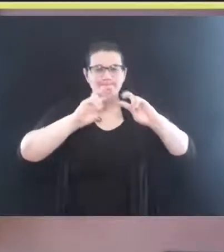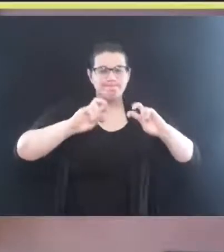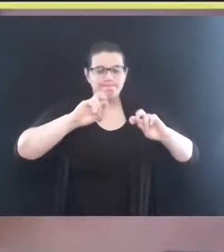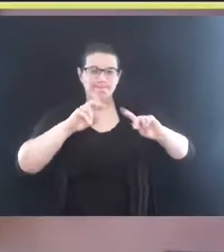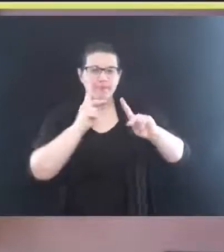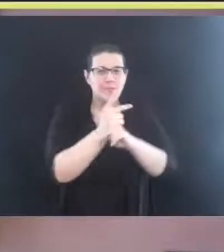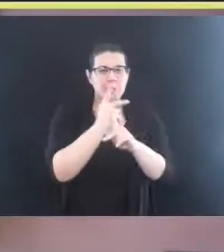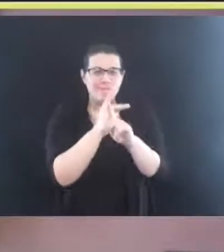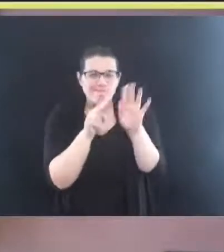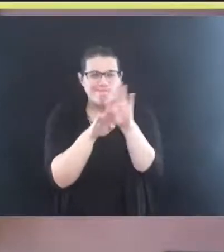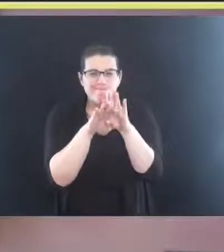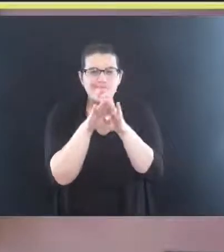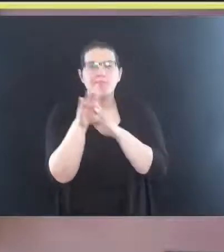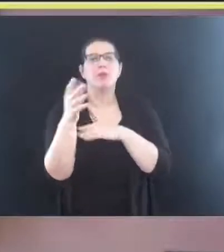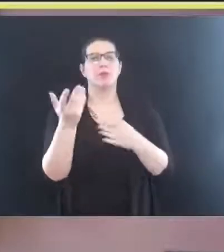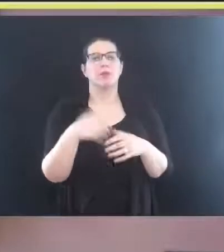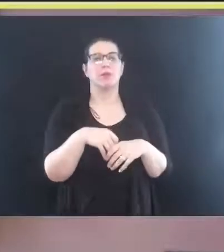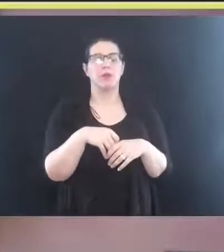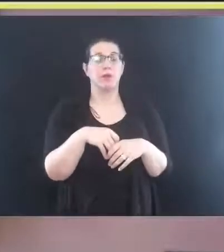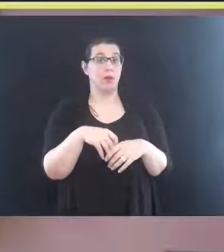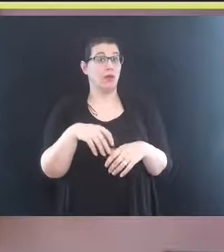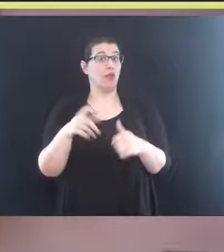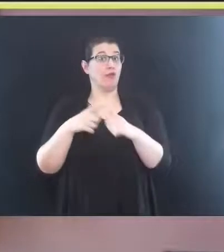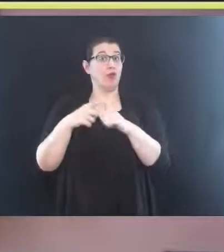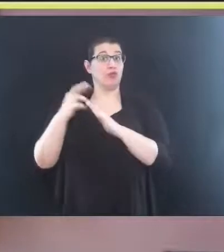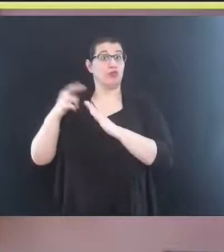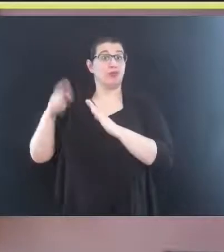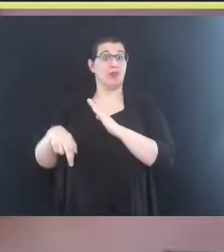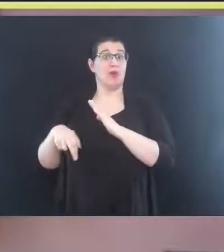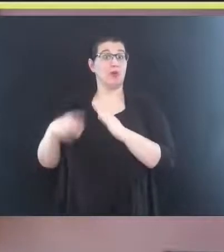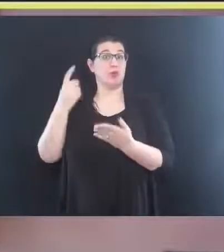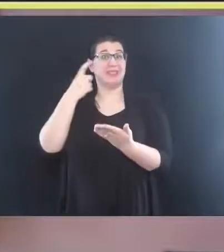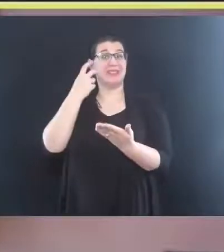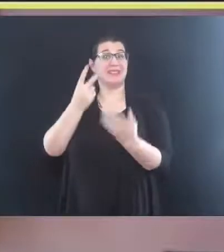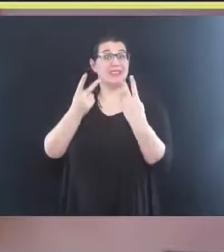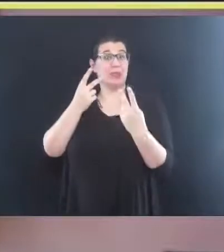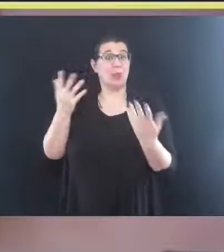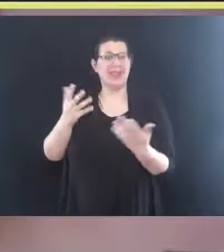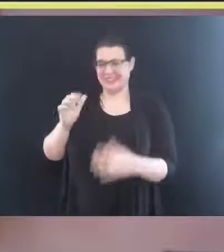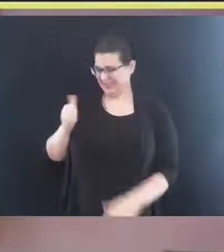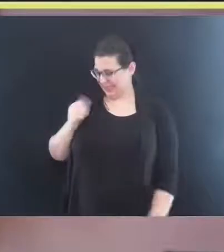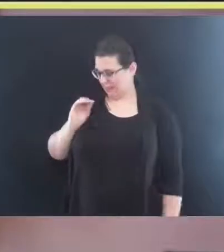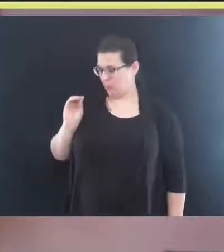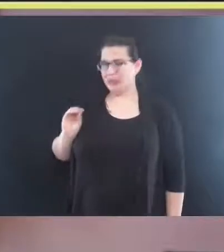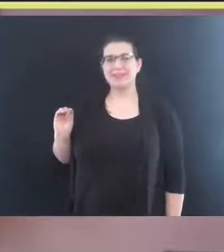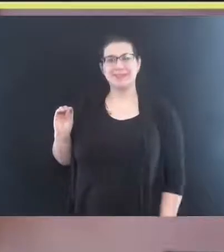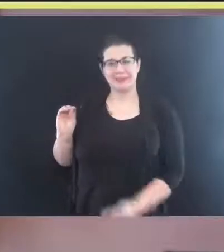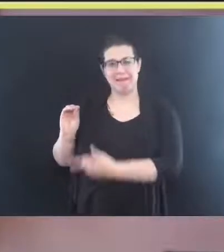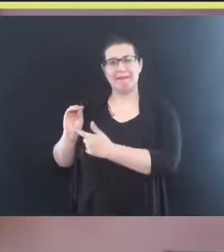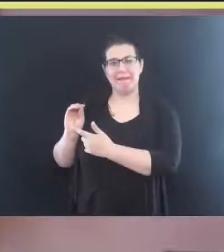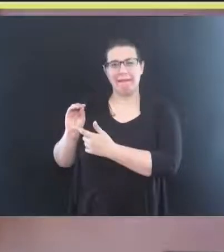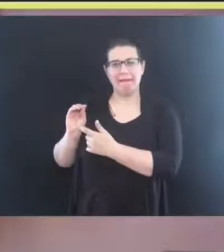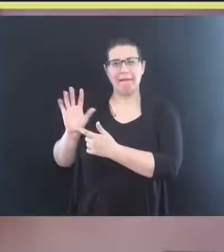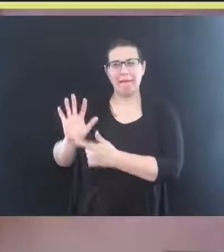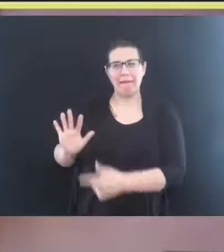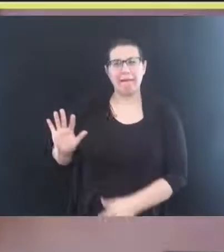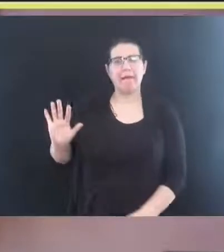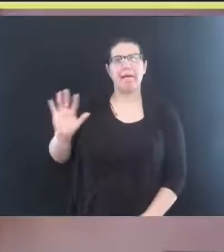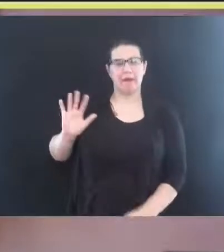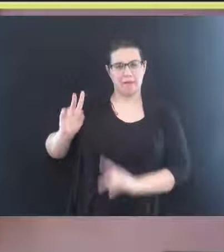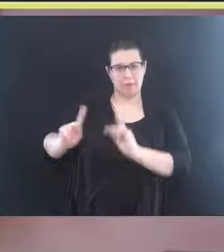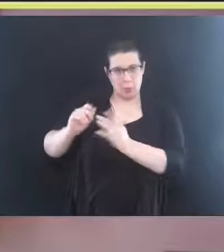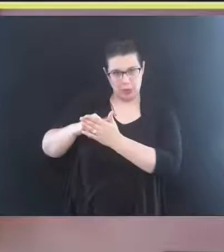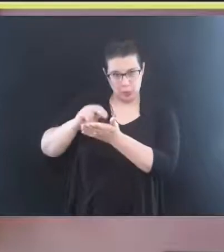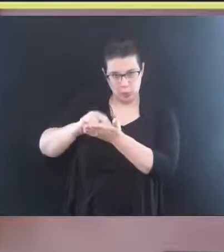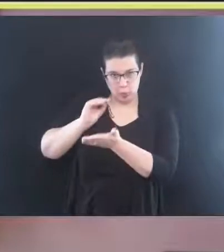the first results that we've gotten back is about 10% or so of the people in the nursing homes that we've looked at